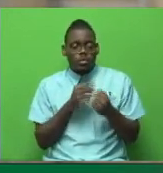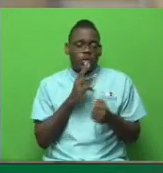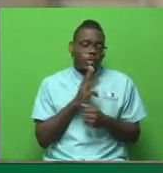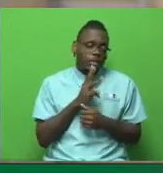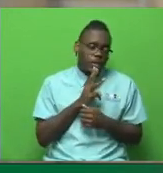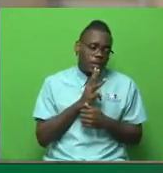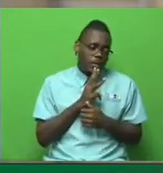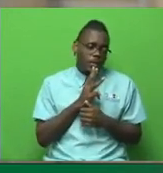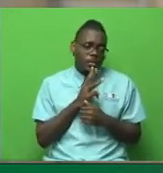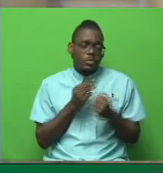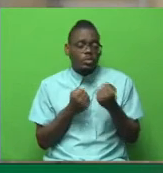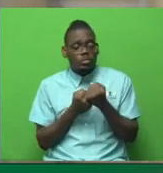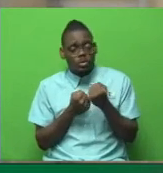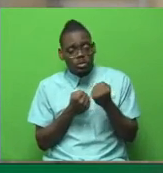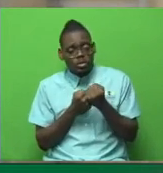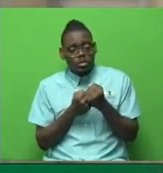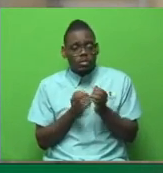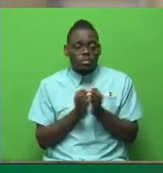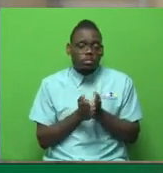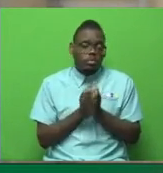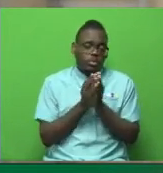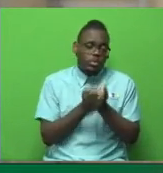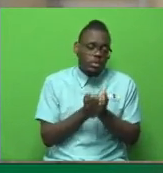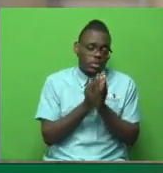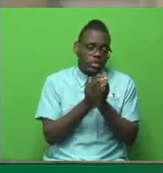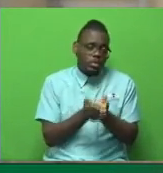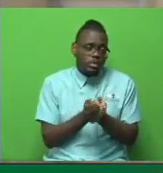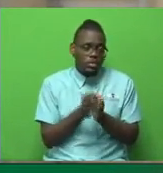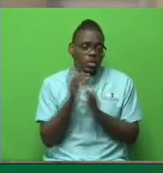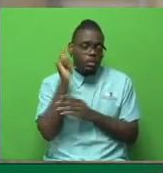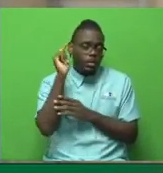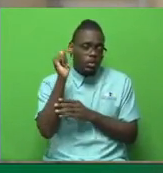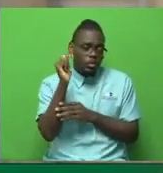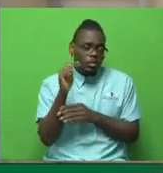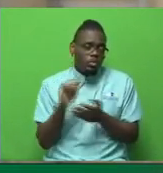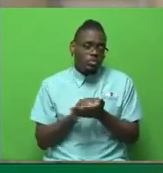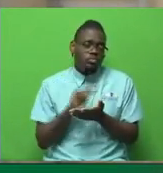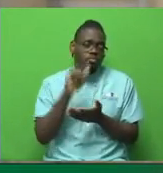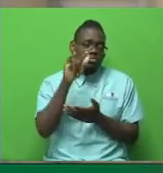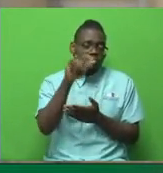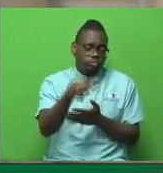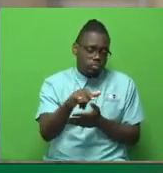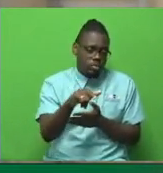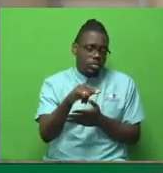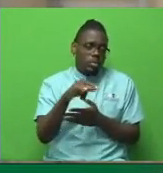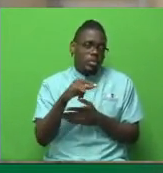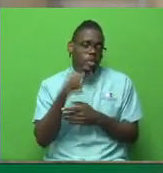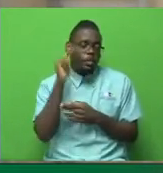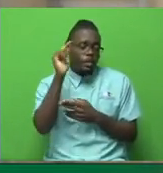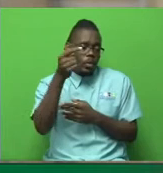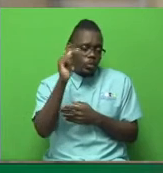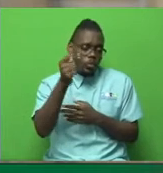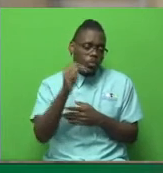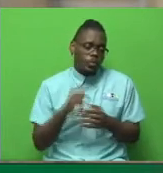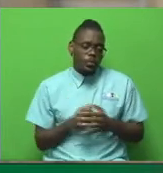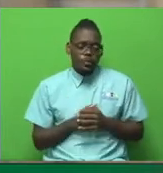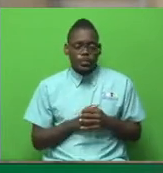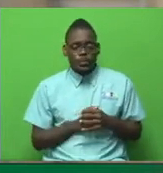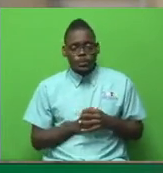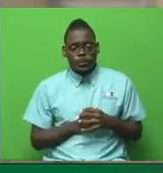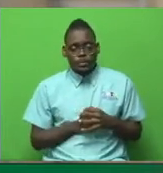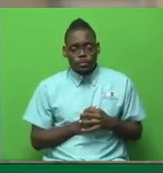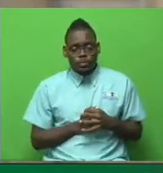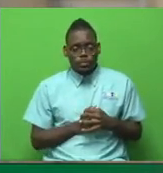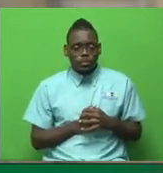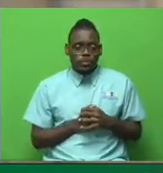Ferry travel subsidized air Bridge free chronic free drugs for chronic illness free